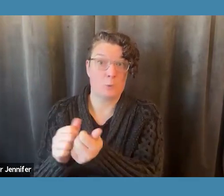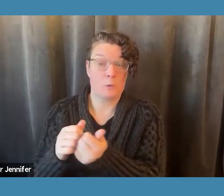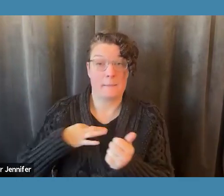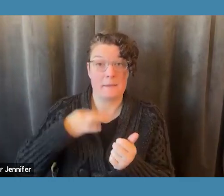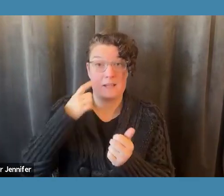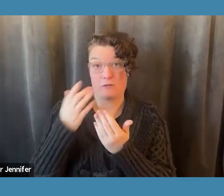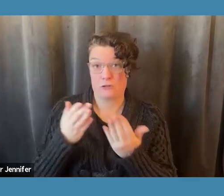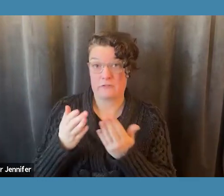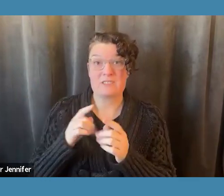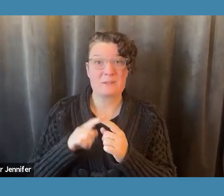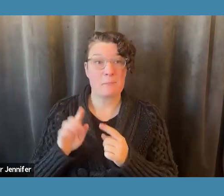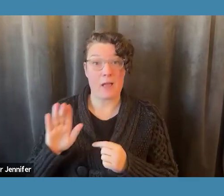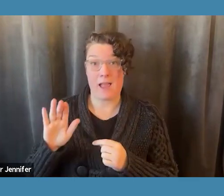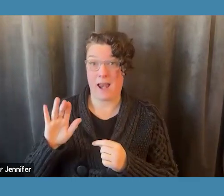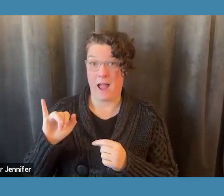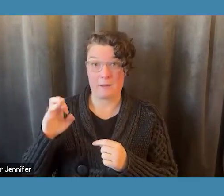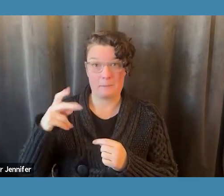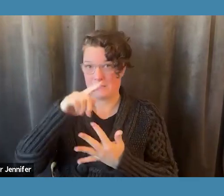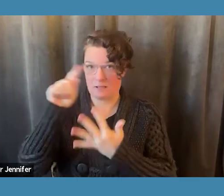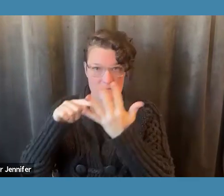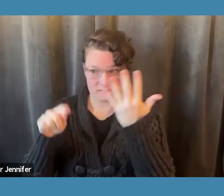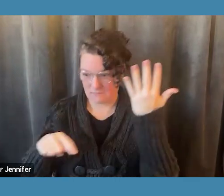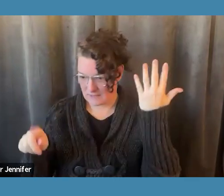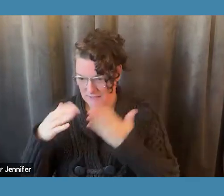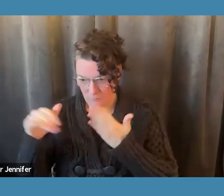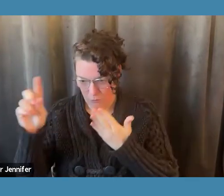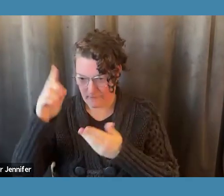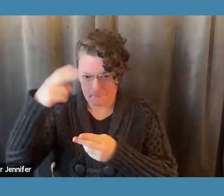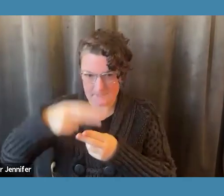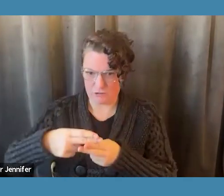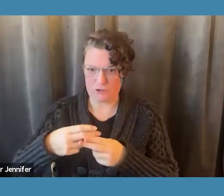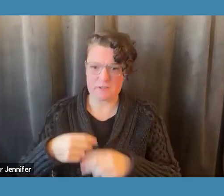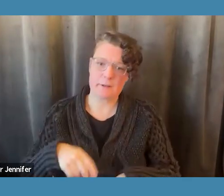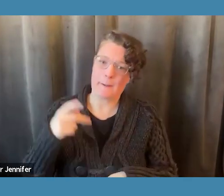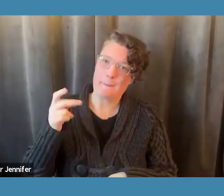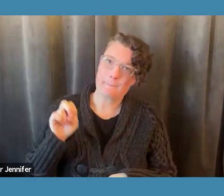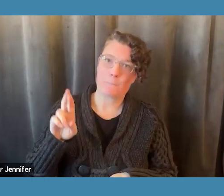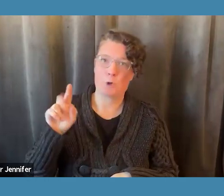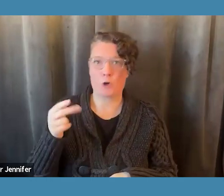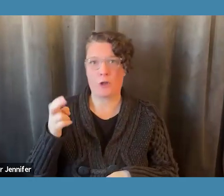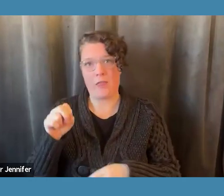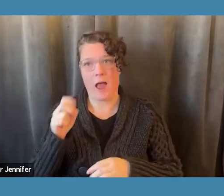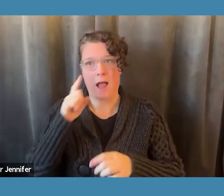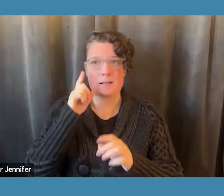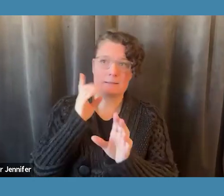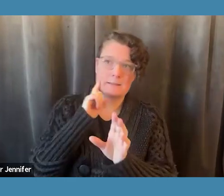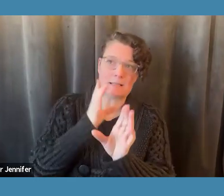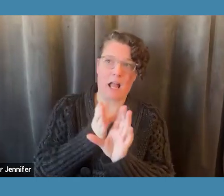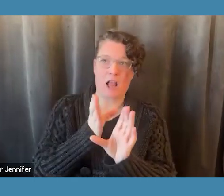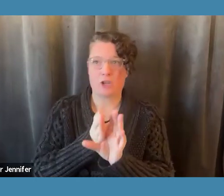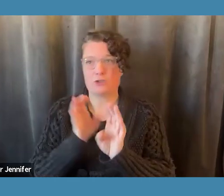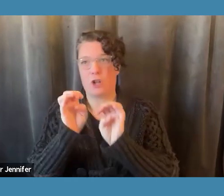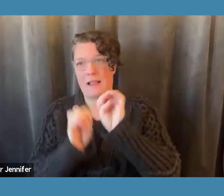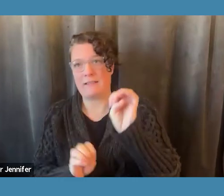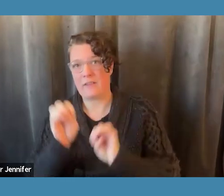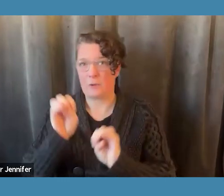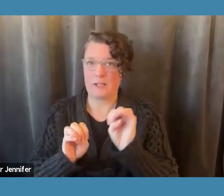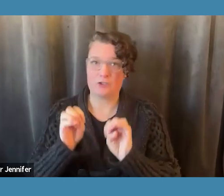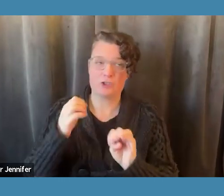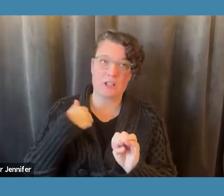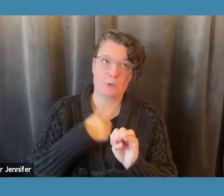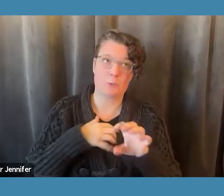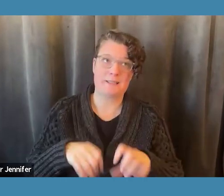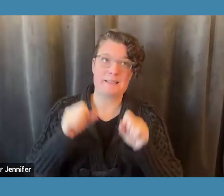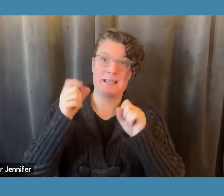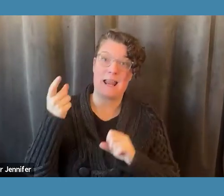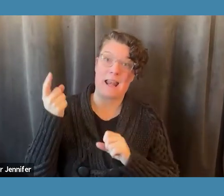that IEP somewhere in there, it says, per the psychological evaluation we did last year,